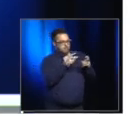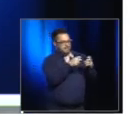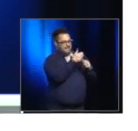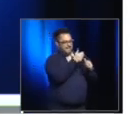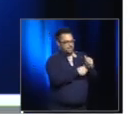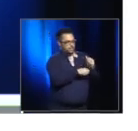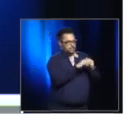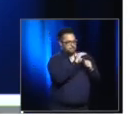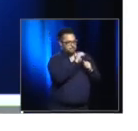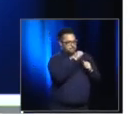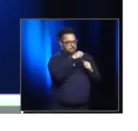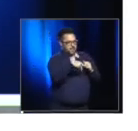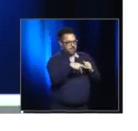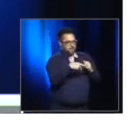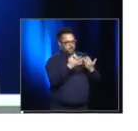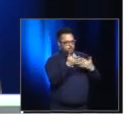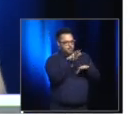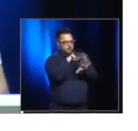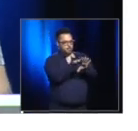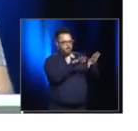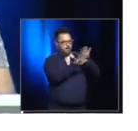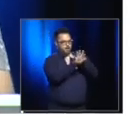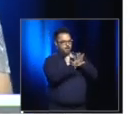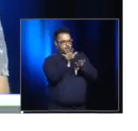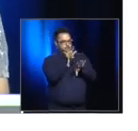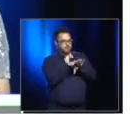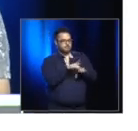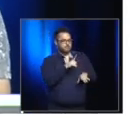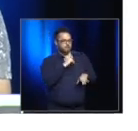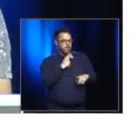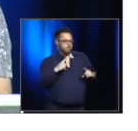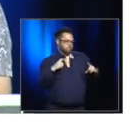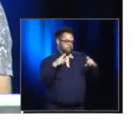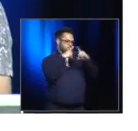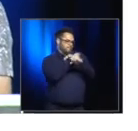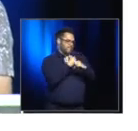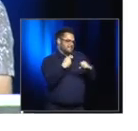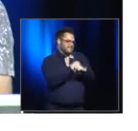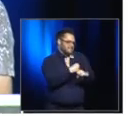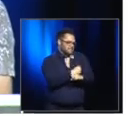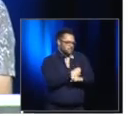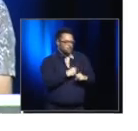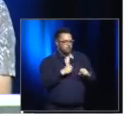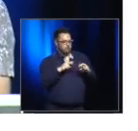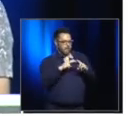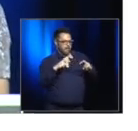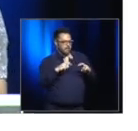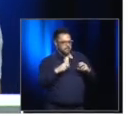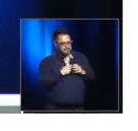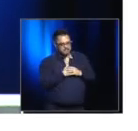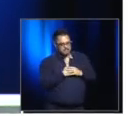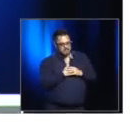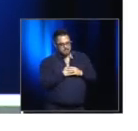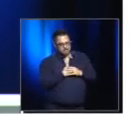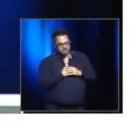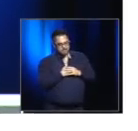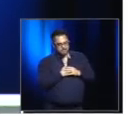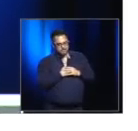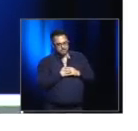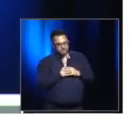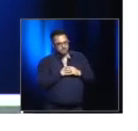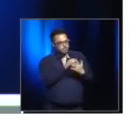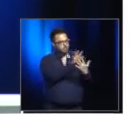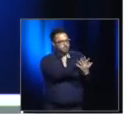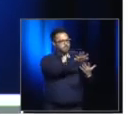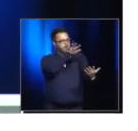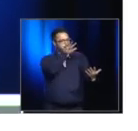maps and combined them, again using some fairly clever statistical analysis, which I won't go onto, to